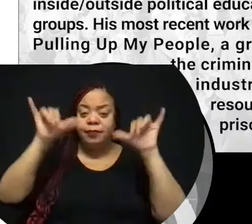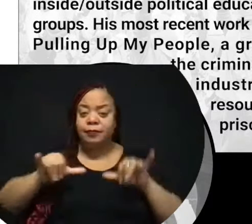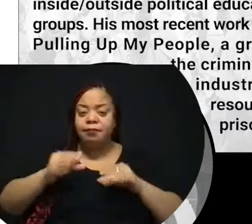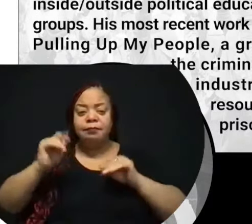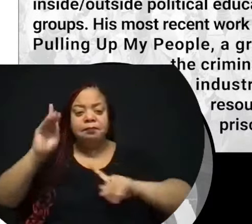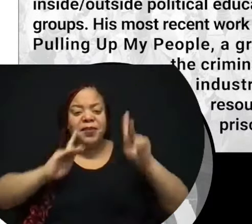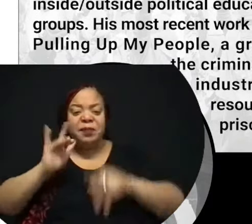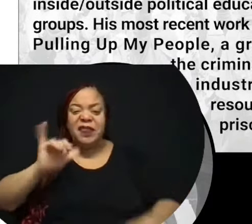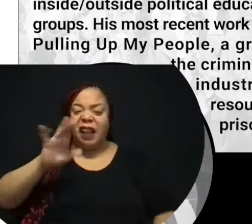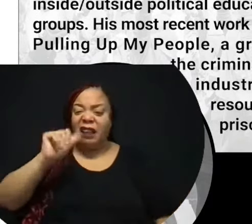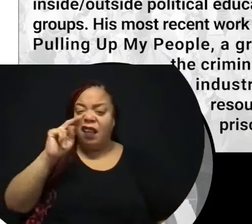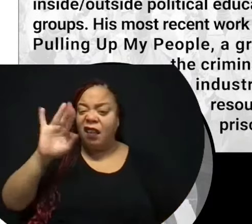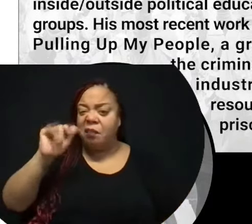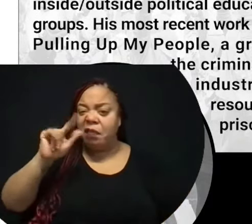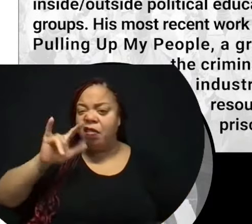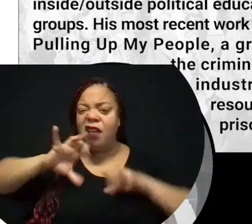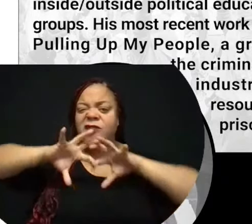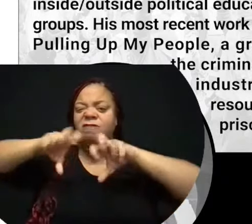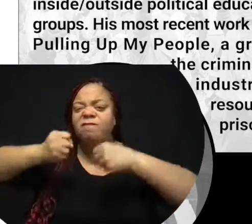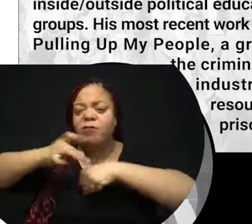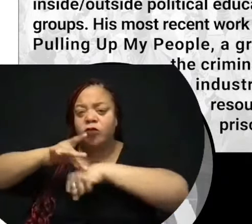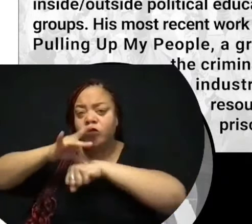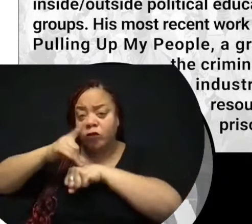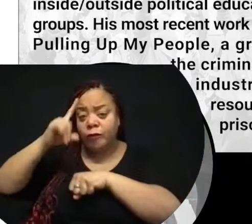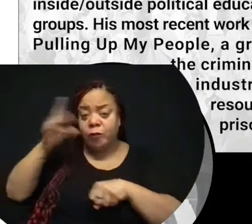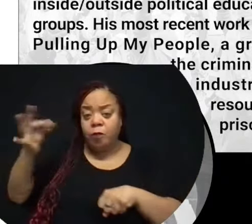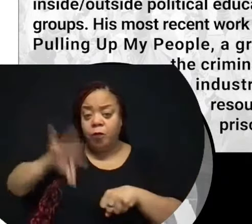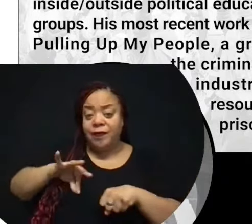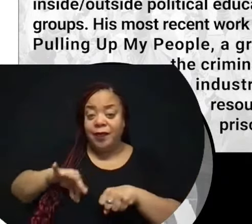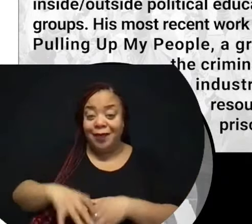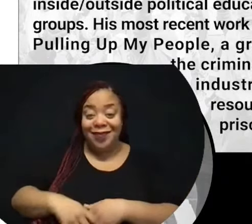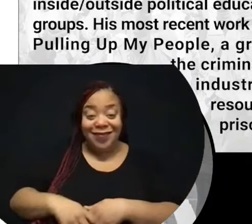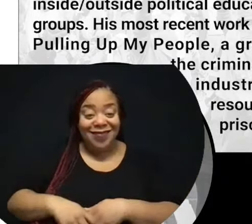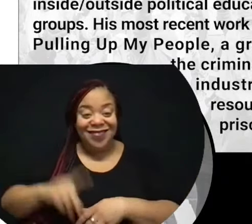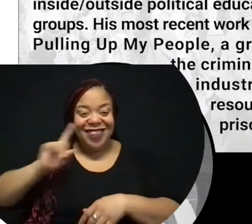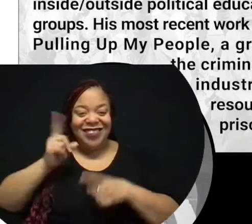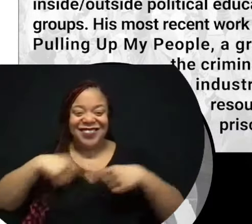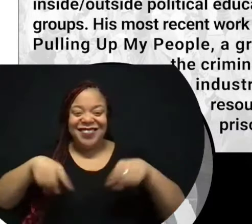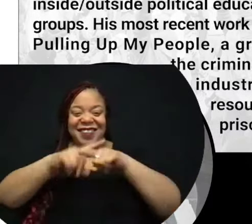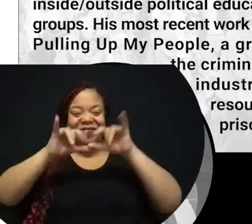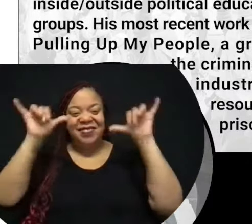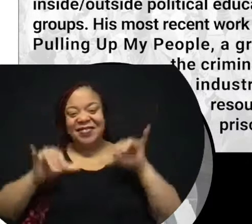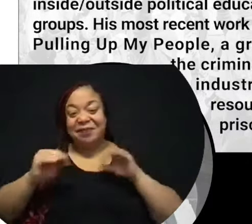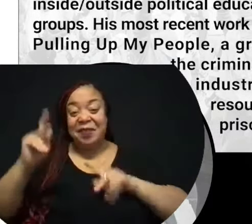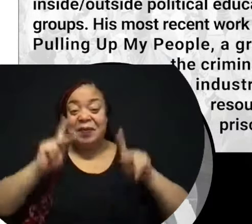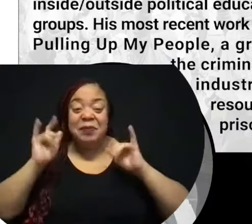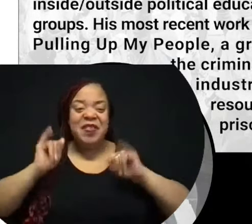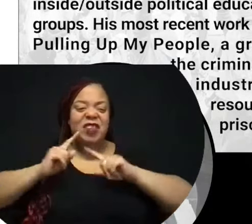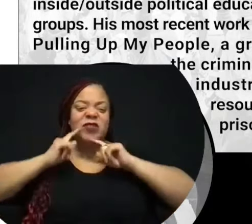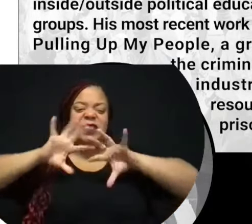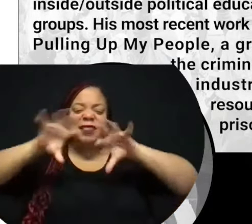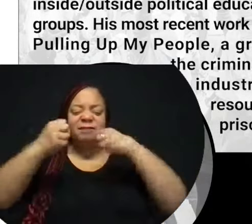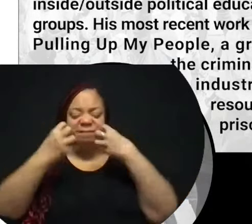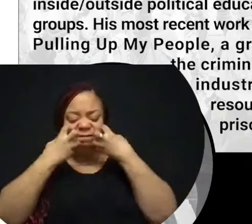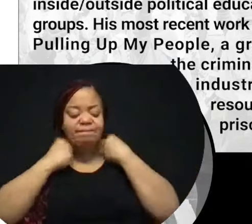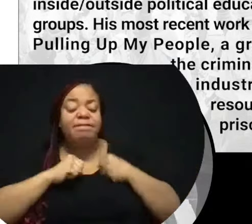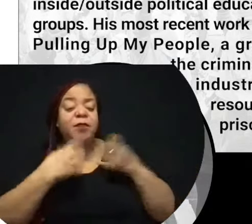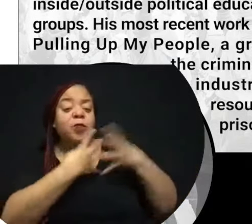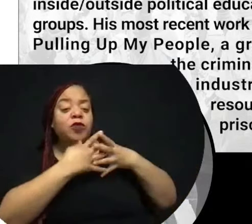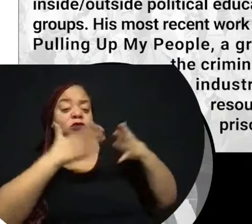supremacist, capitalist, imperialist, heteronormative, patriarchal social